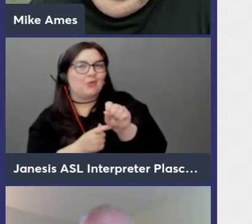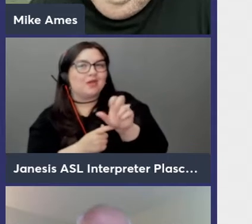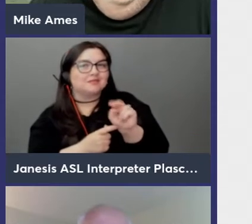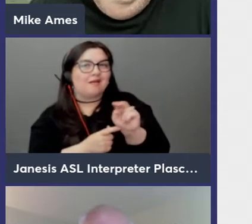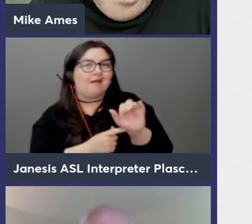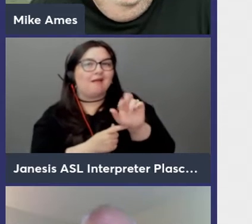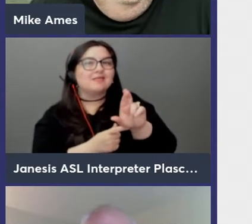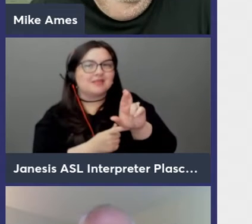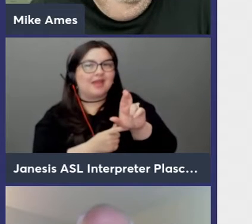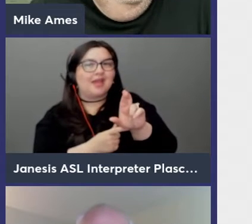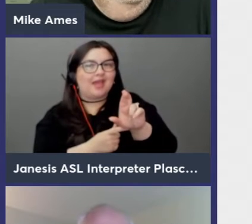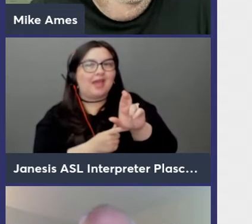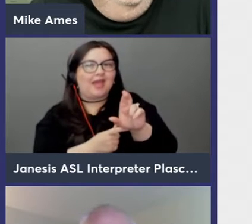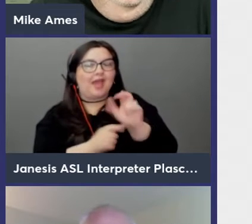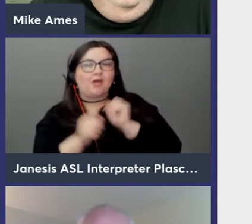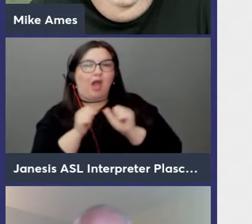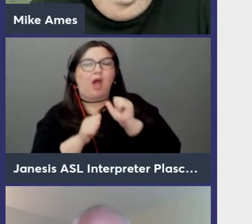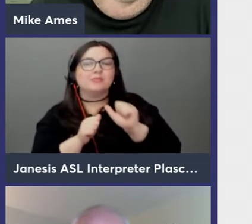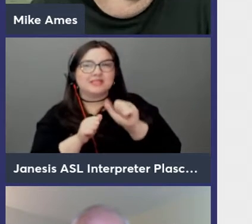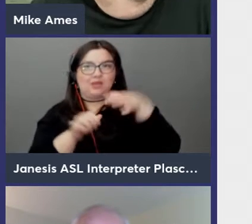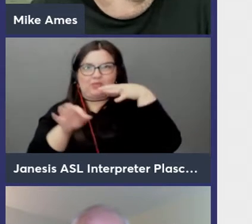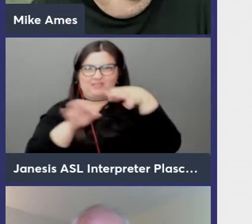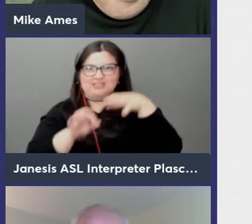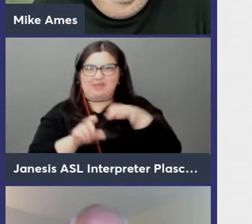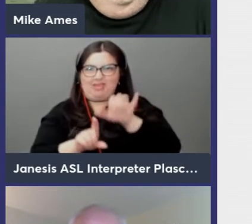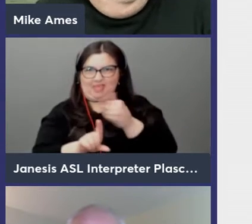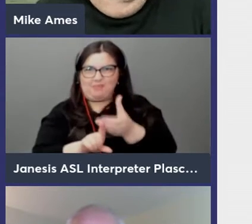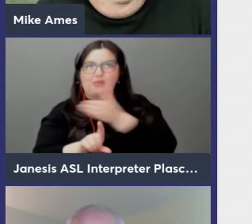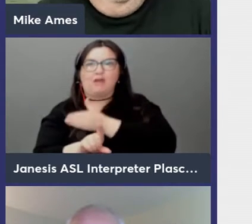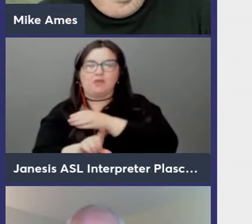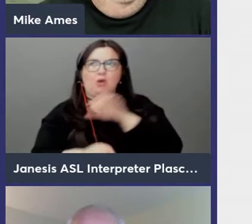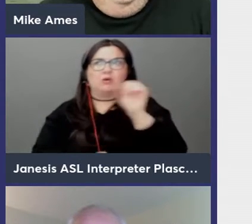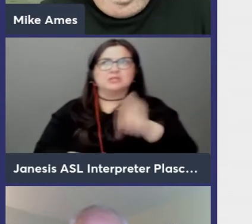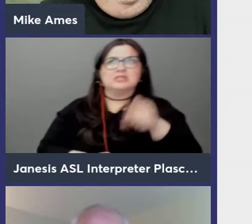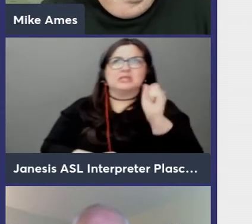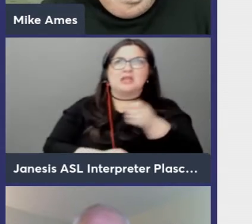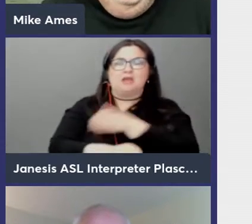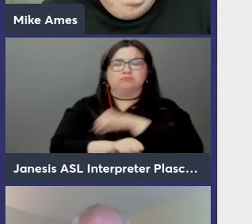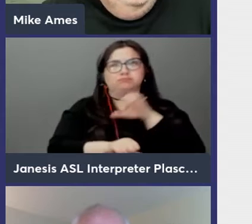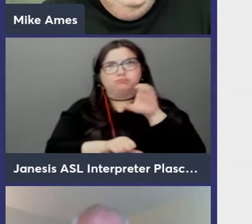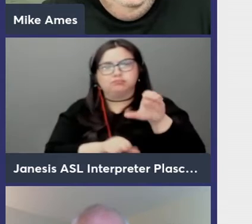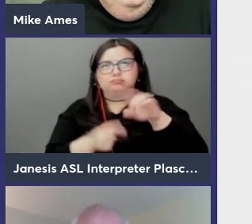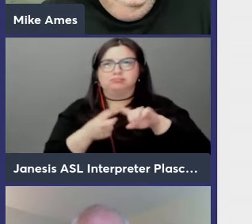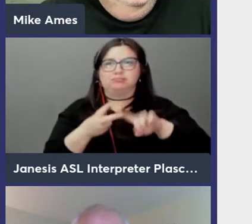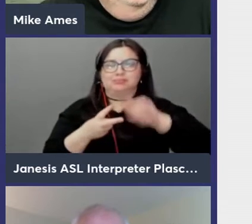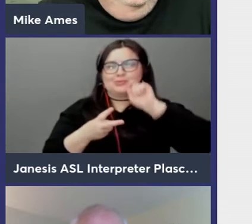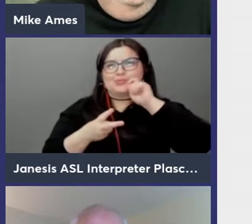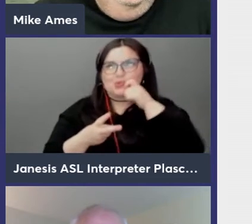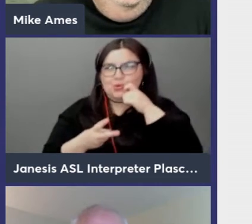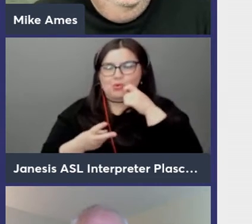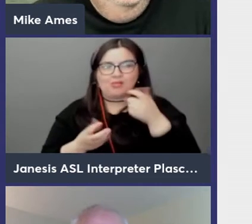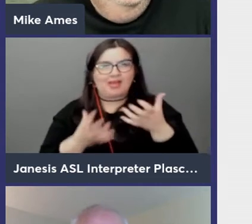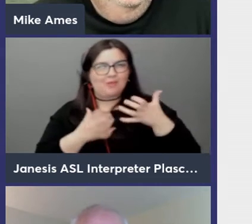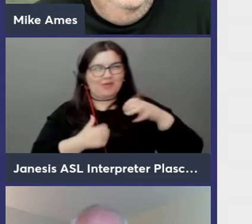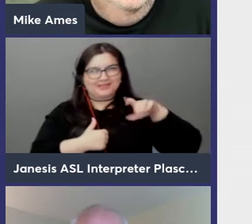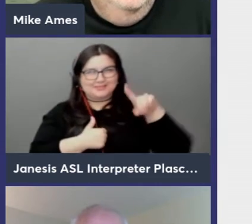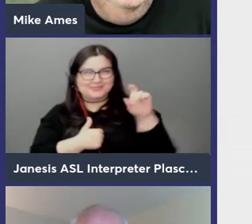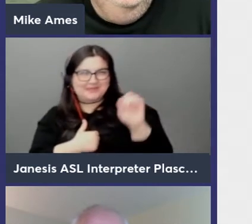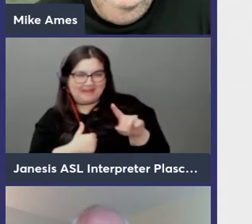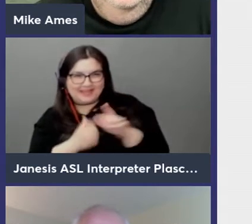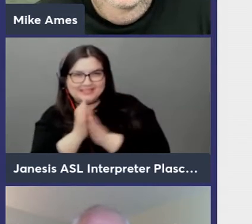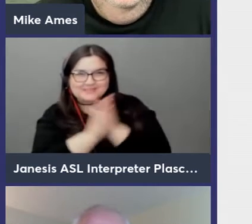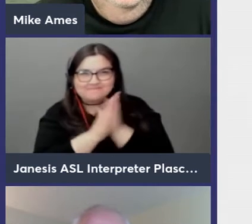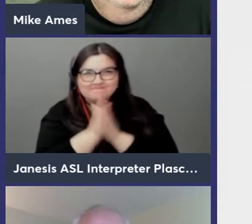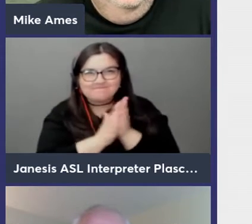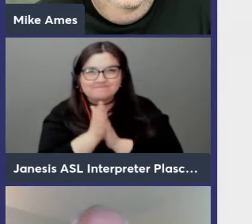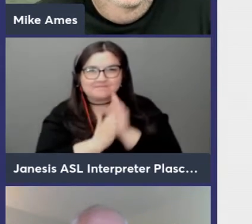where we walk through this in some more detail. Yeah, It's super powerful and super cool. I was going to ask, is there